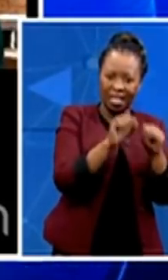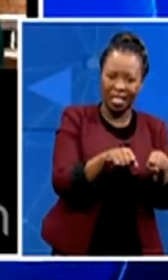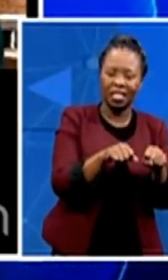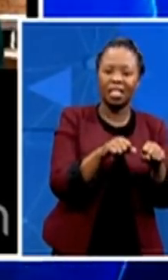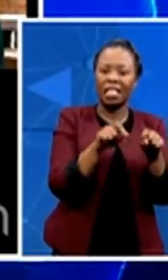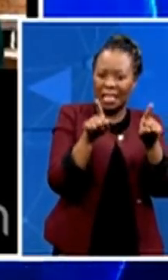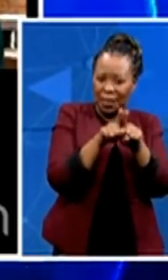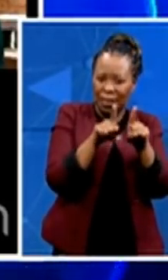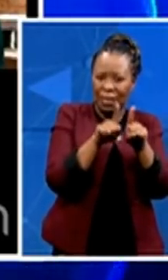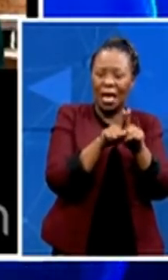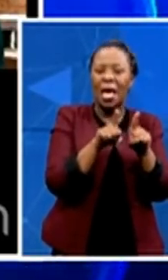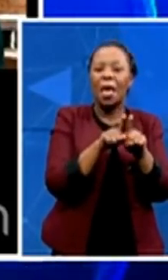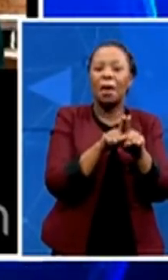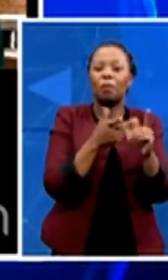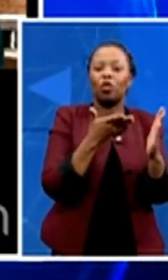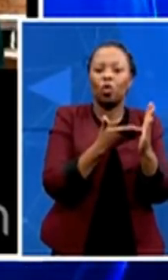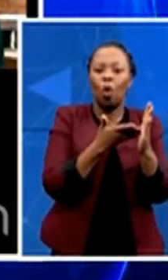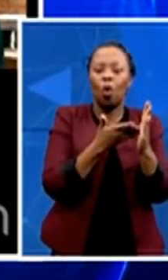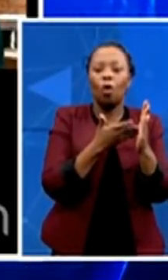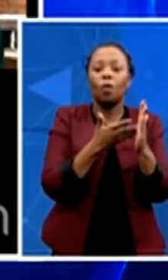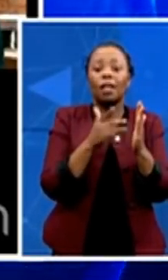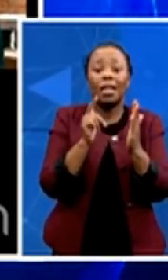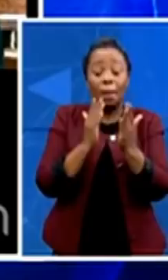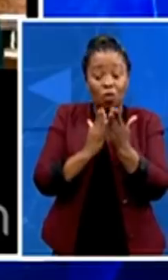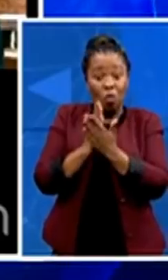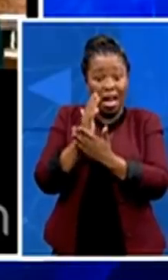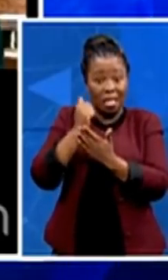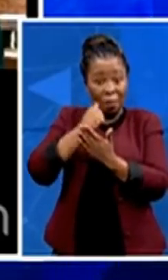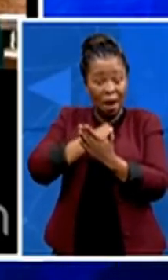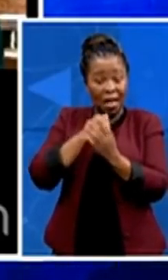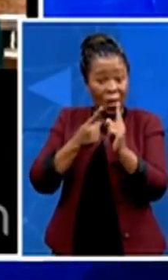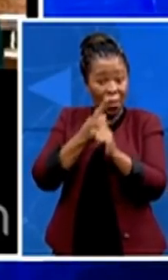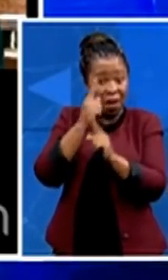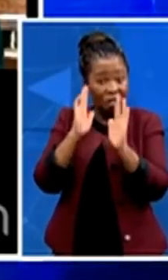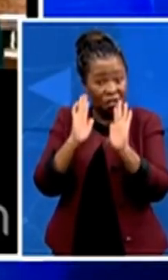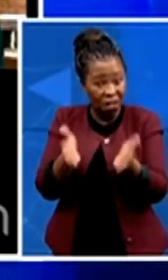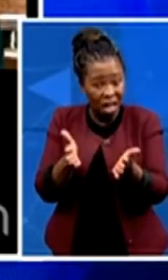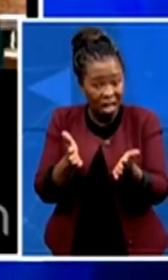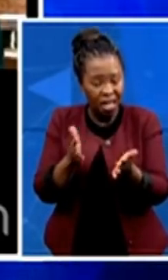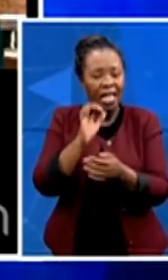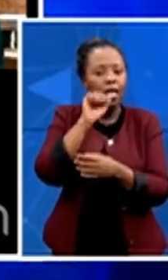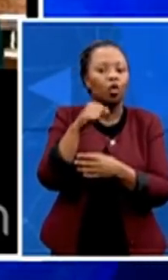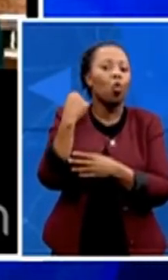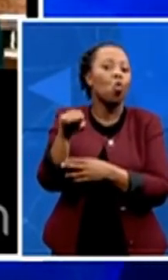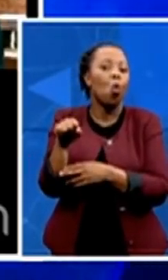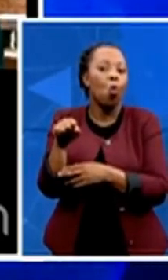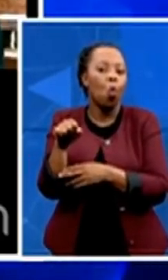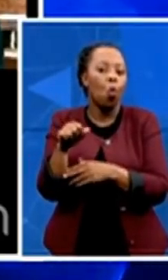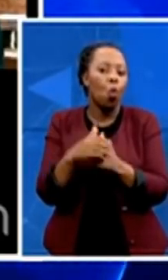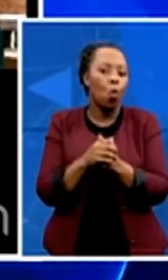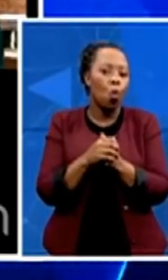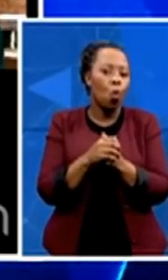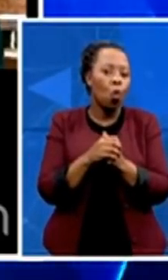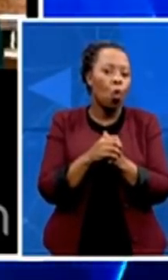you infringe my right in issuing the tender, yes or no? If you did,